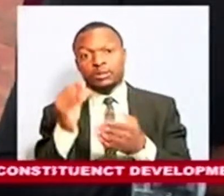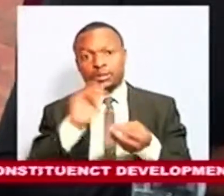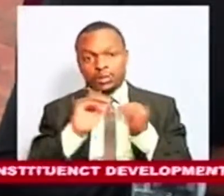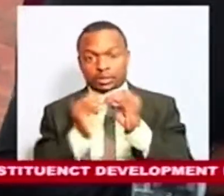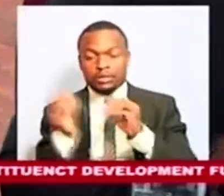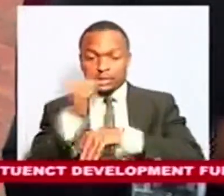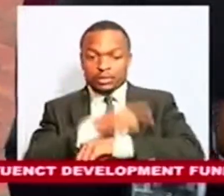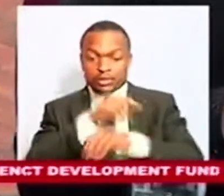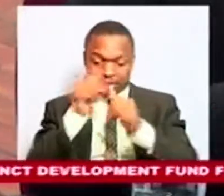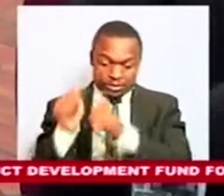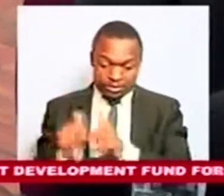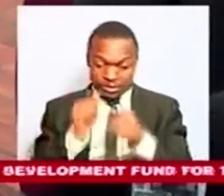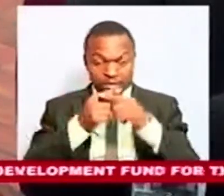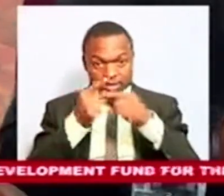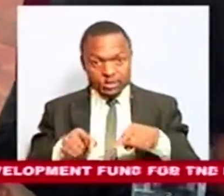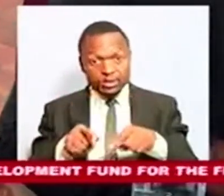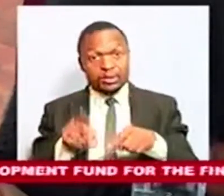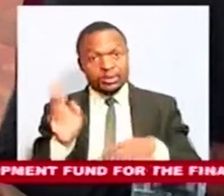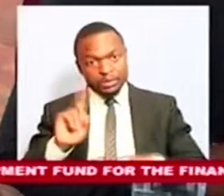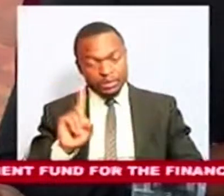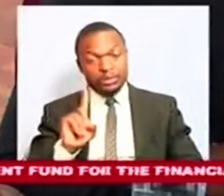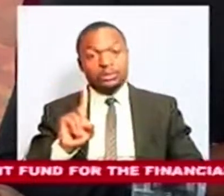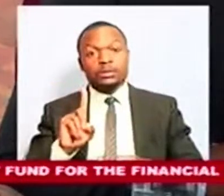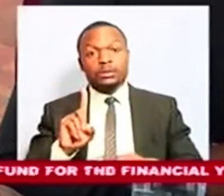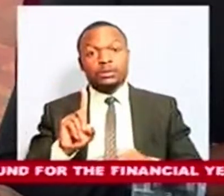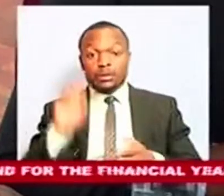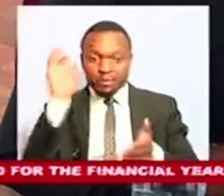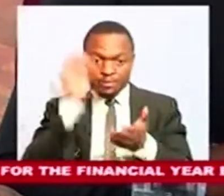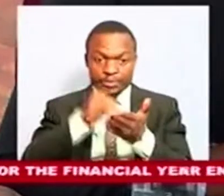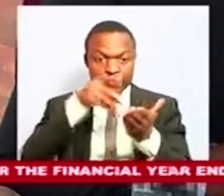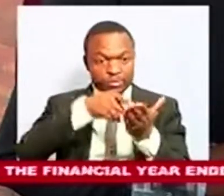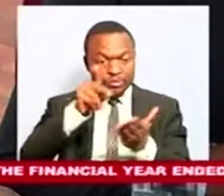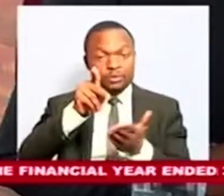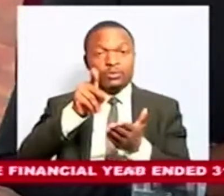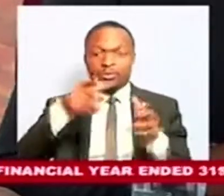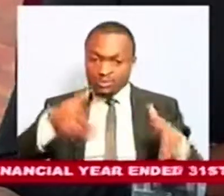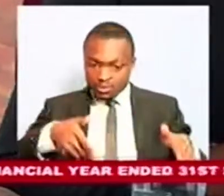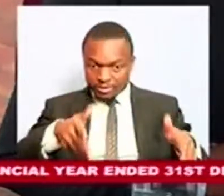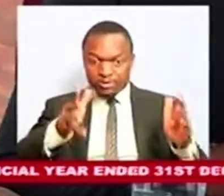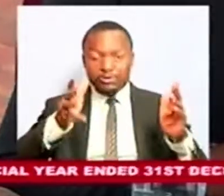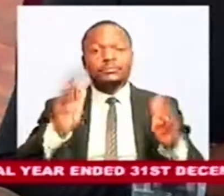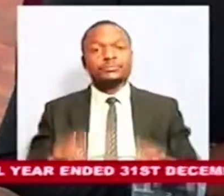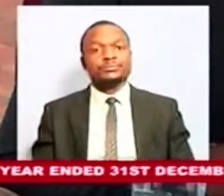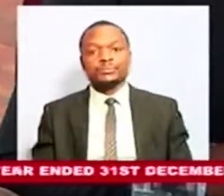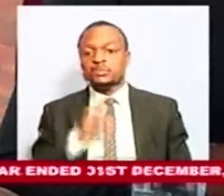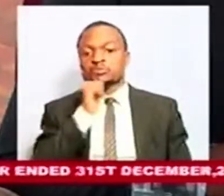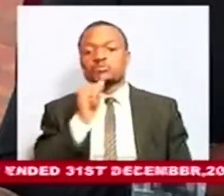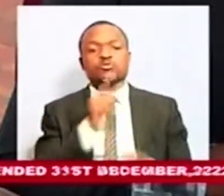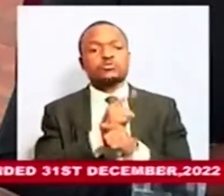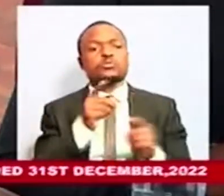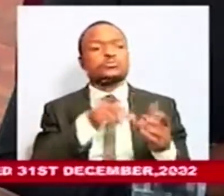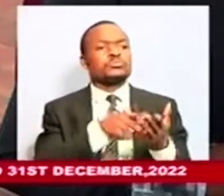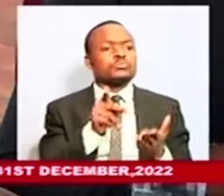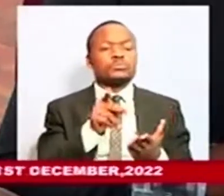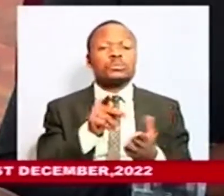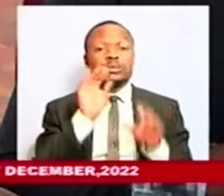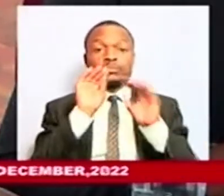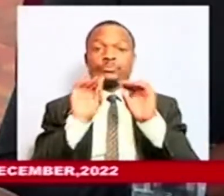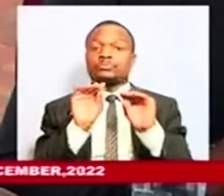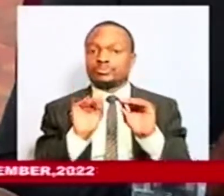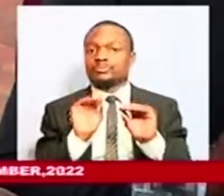is being undertaken. That is where we base the payment for the subsistence allowance. Usually we don't just pay. The